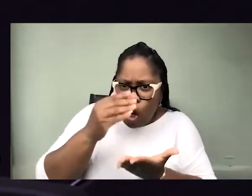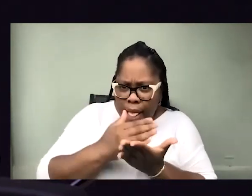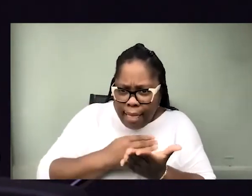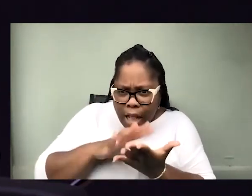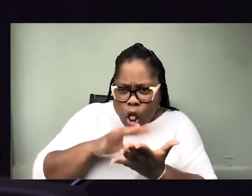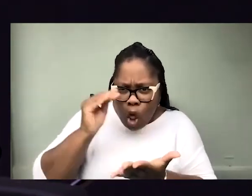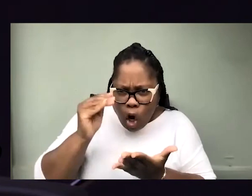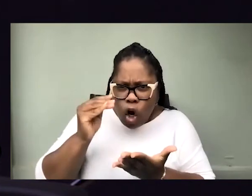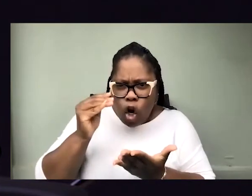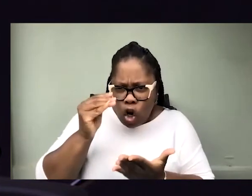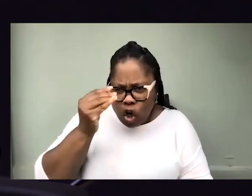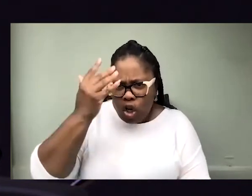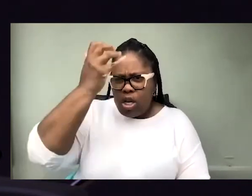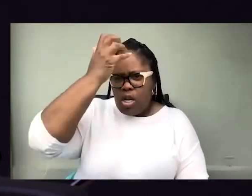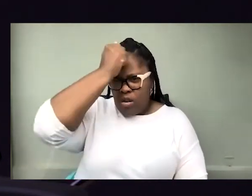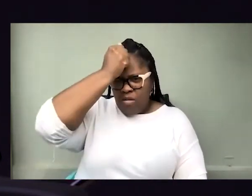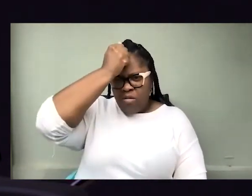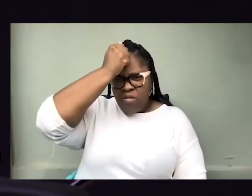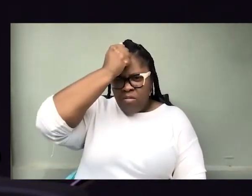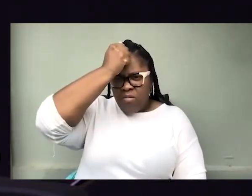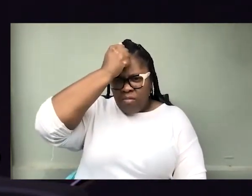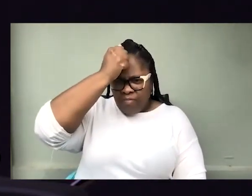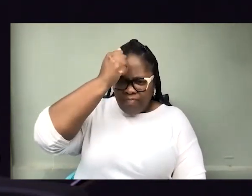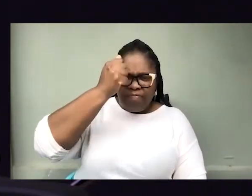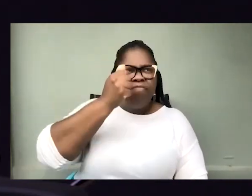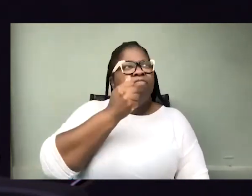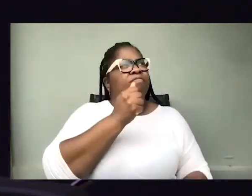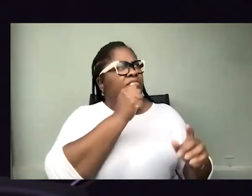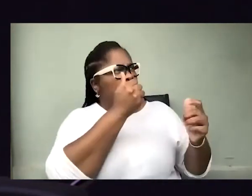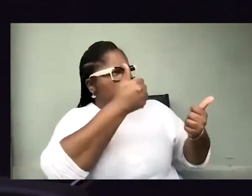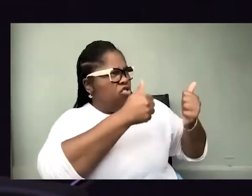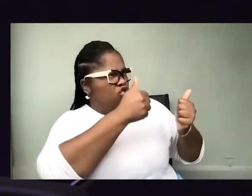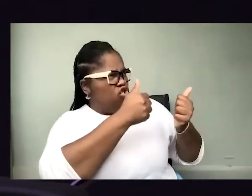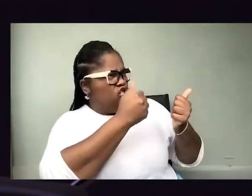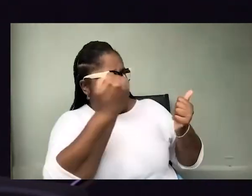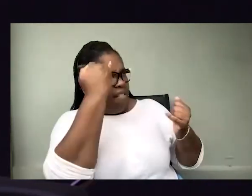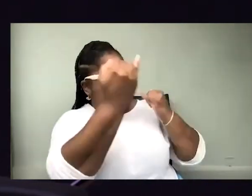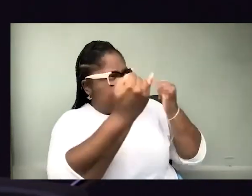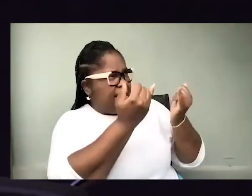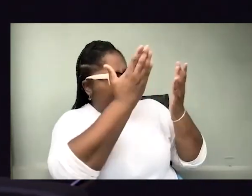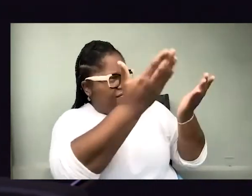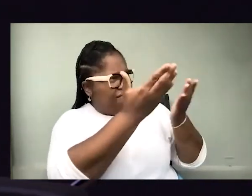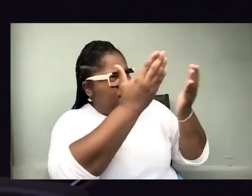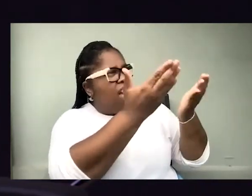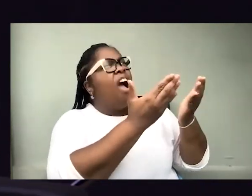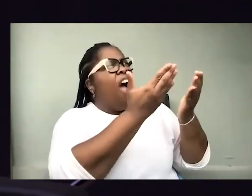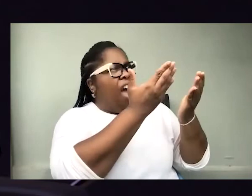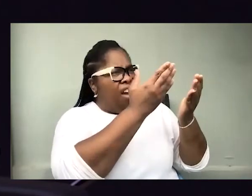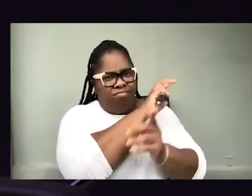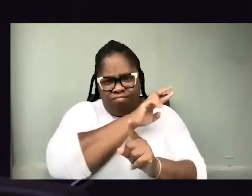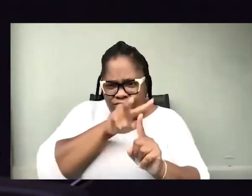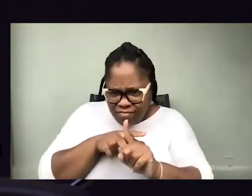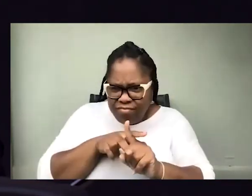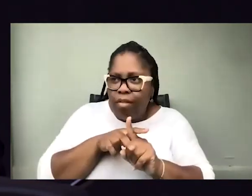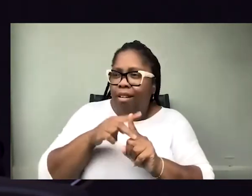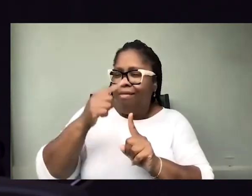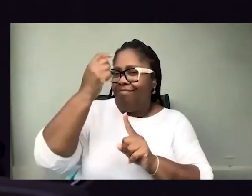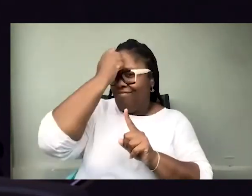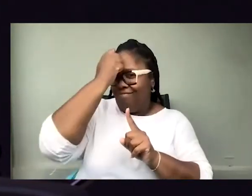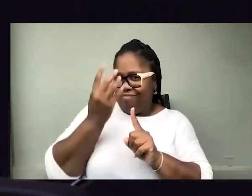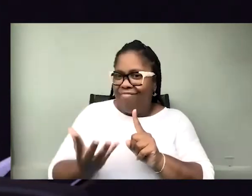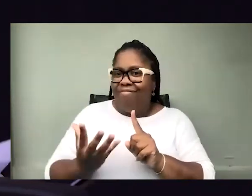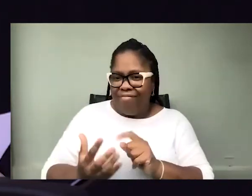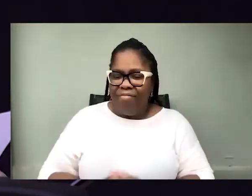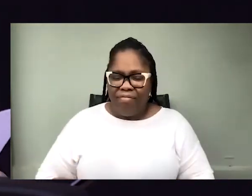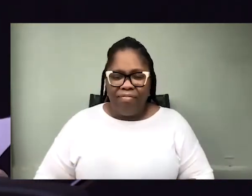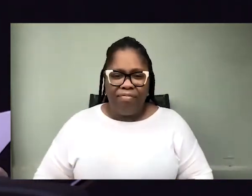on to as we start to identify which initiatives we want to focus on first, second, third, and how we want to implement them.